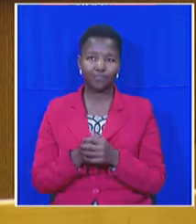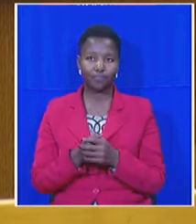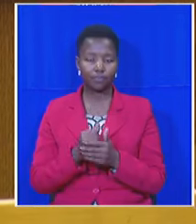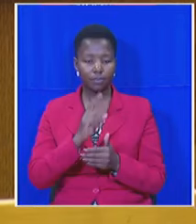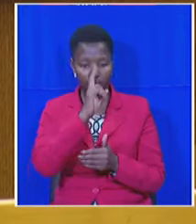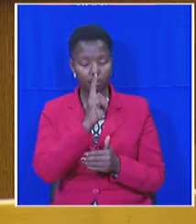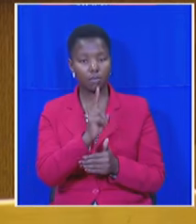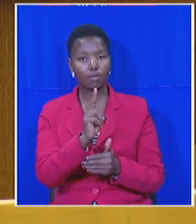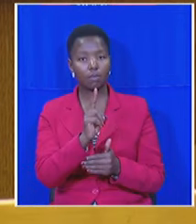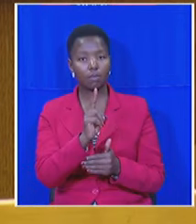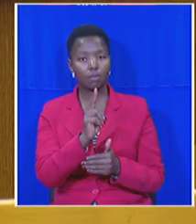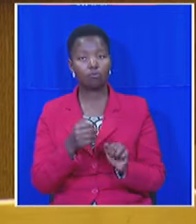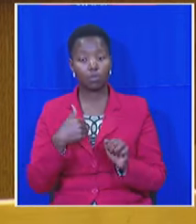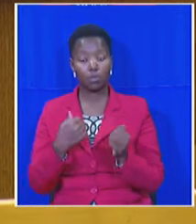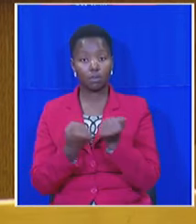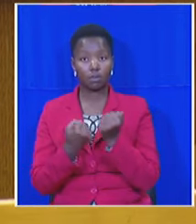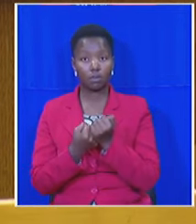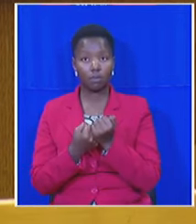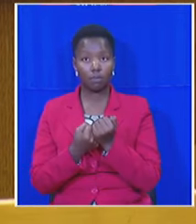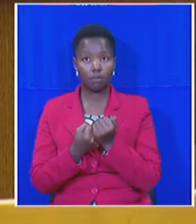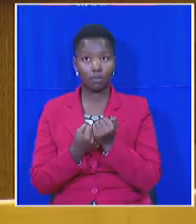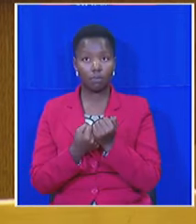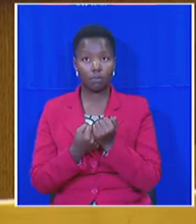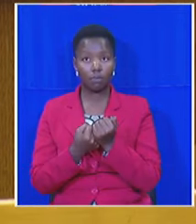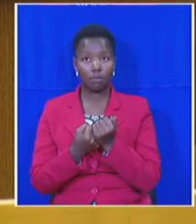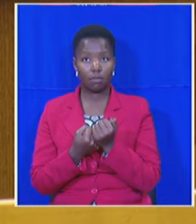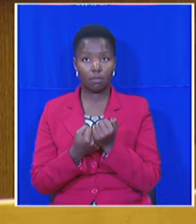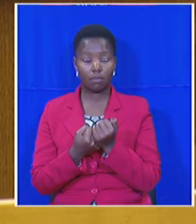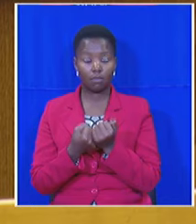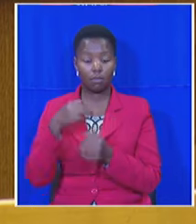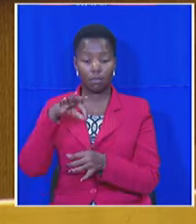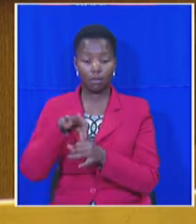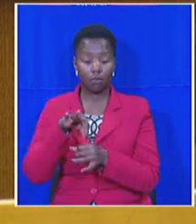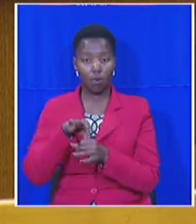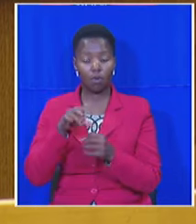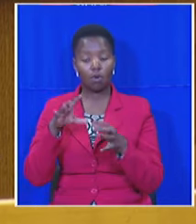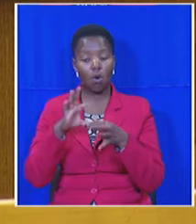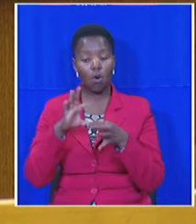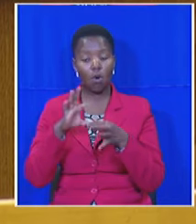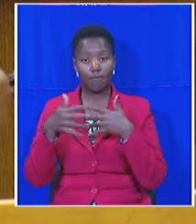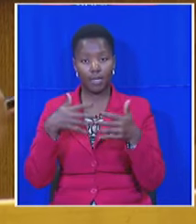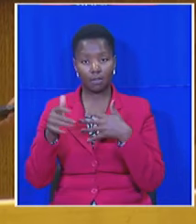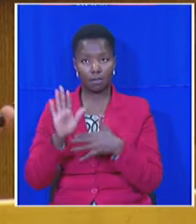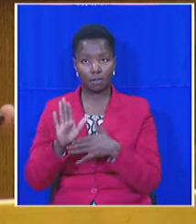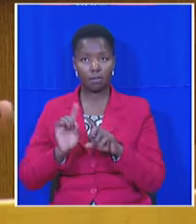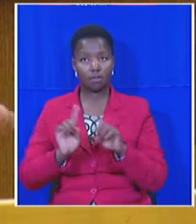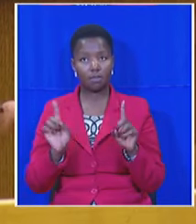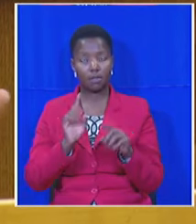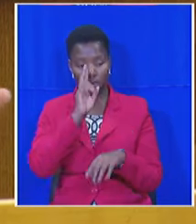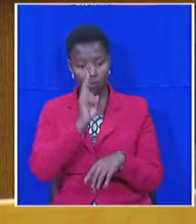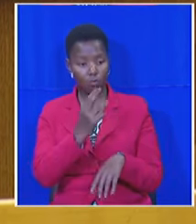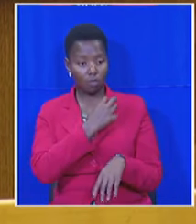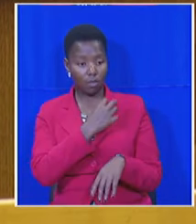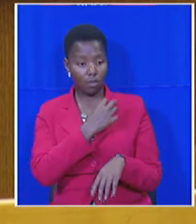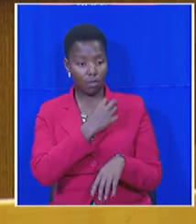the National Freedom Party supports the vote on Home Affairs. Honorable Minister, I think of